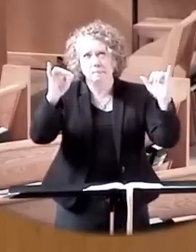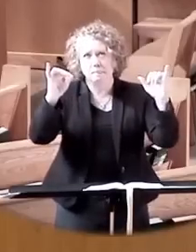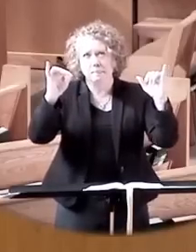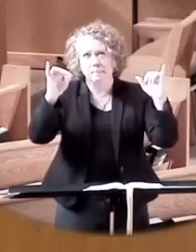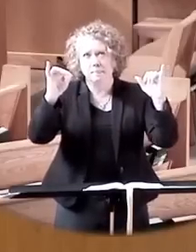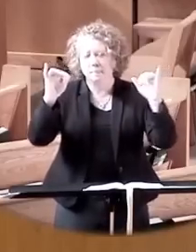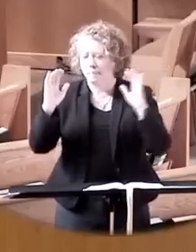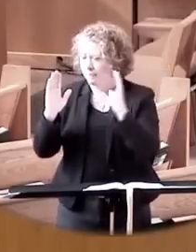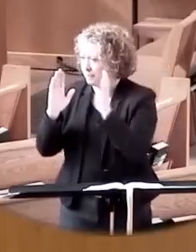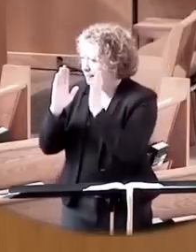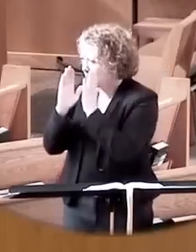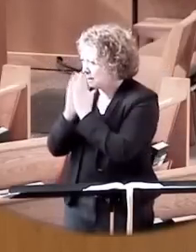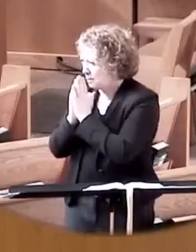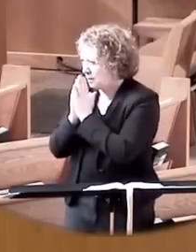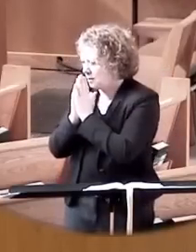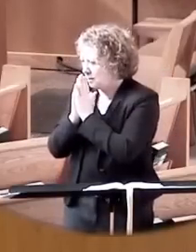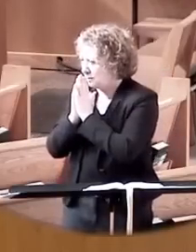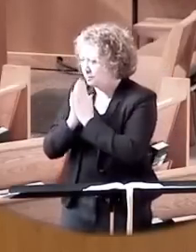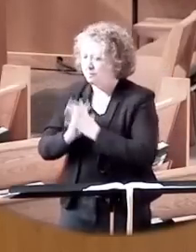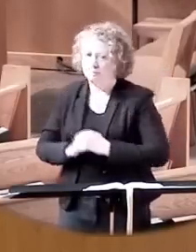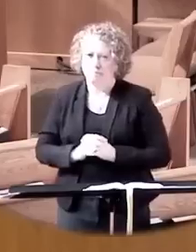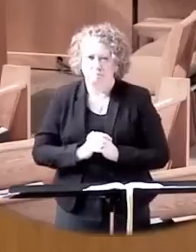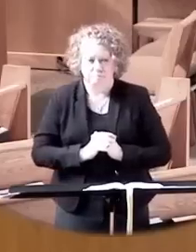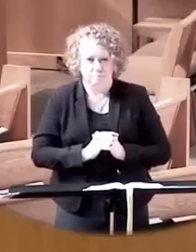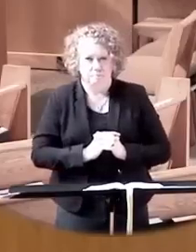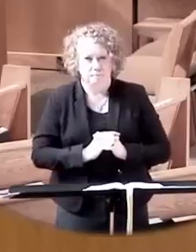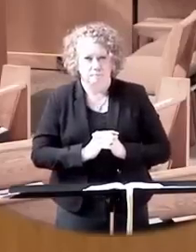everlasting life. Amen.